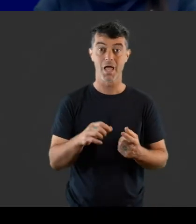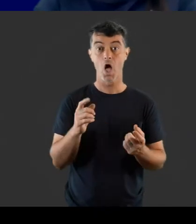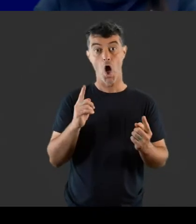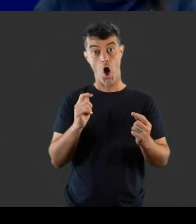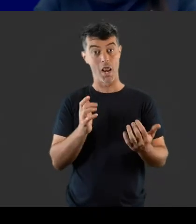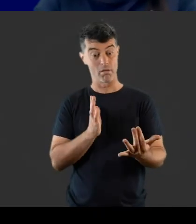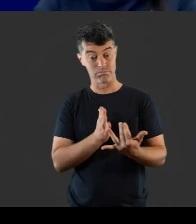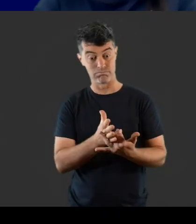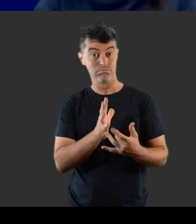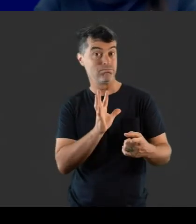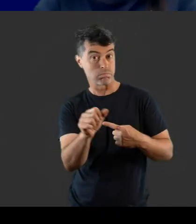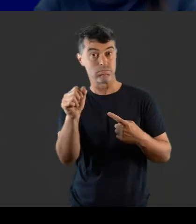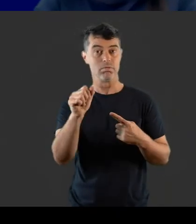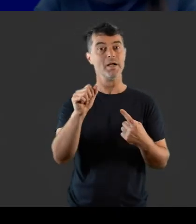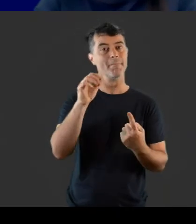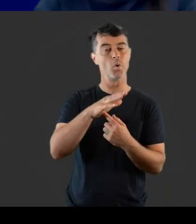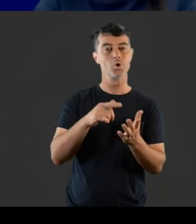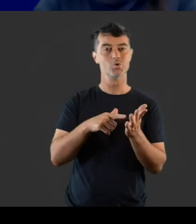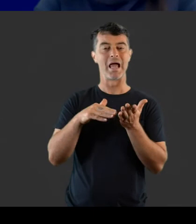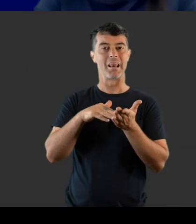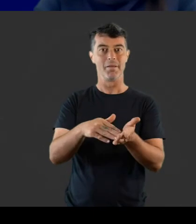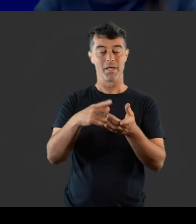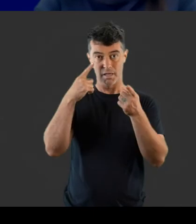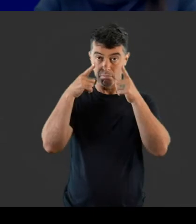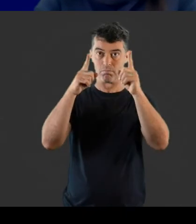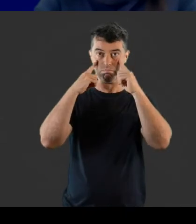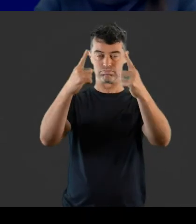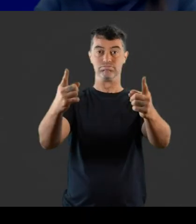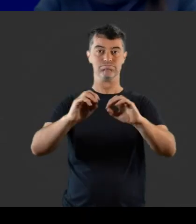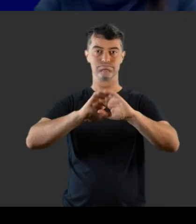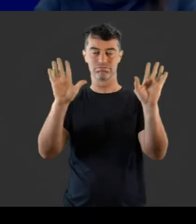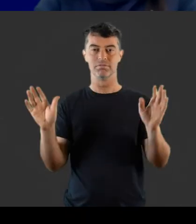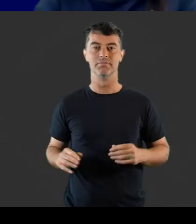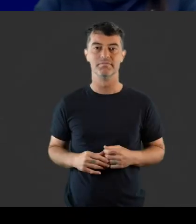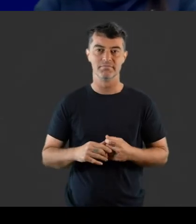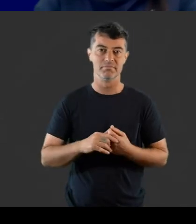Early intervention is critical to restore the child's vision.